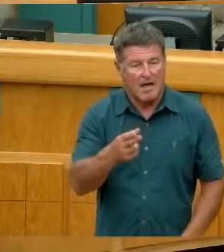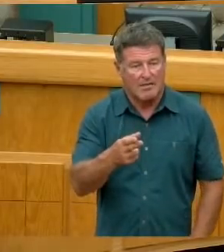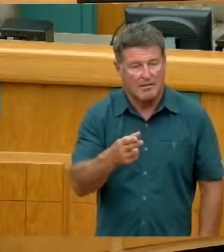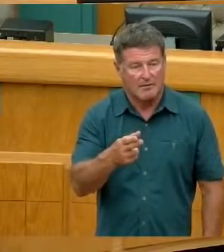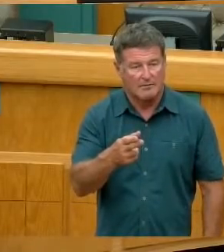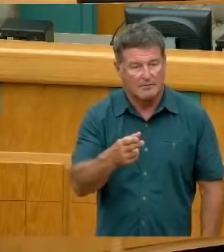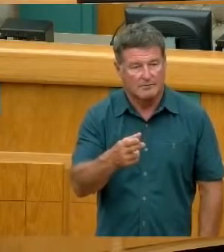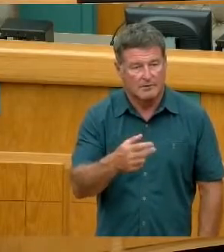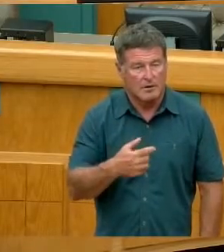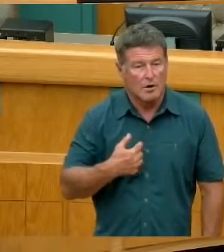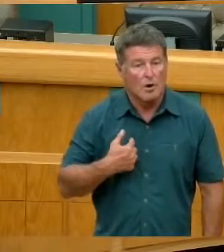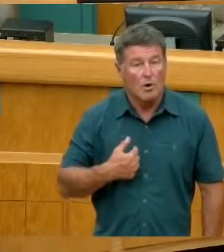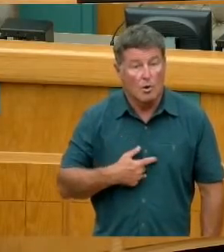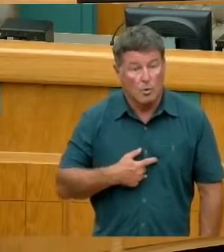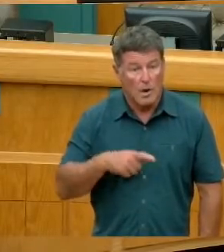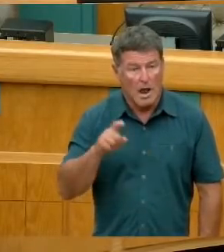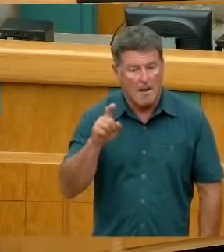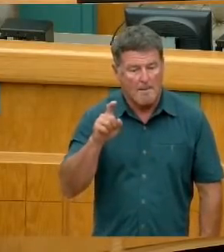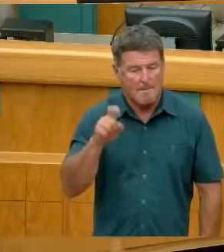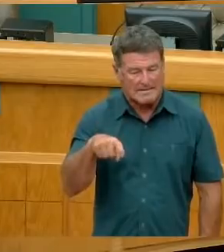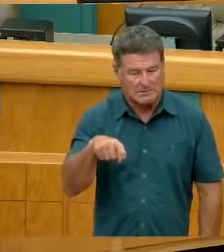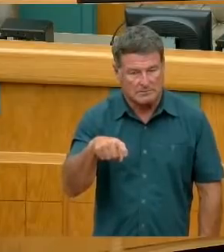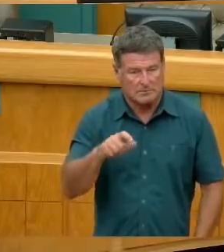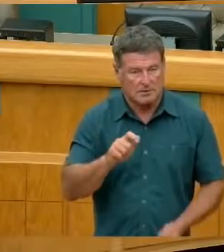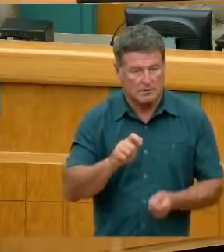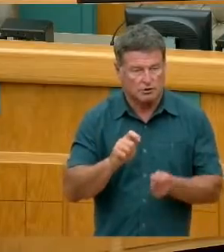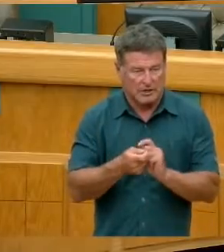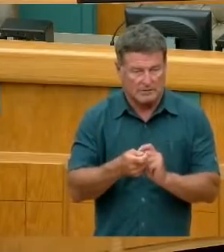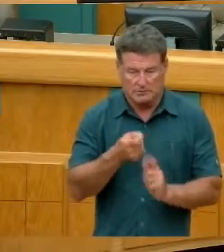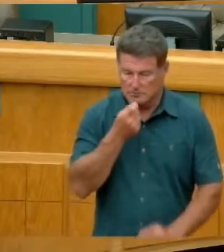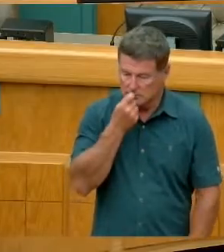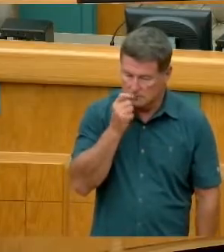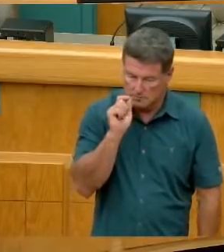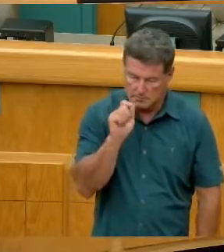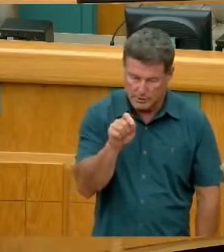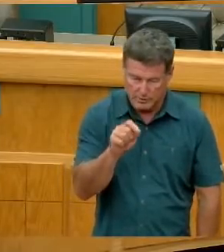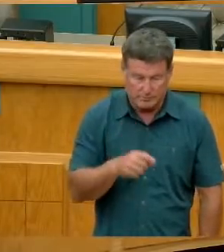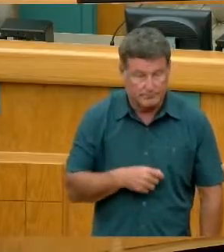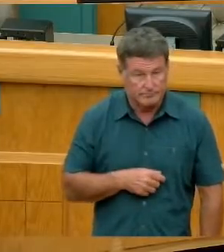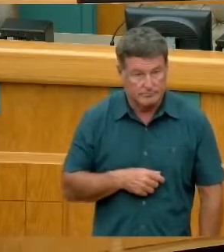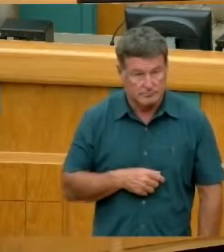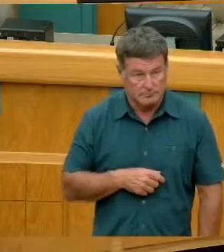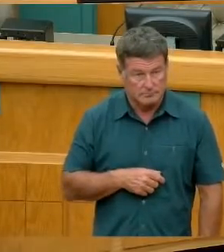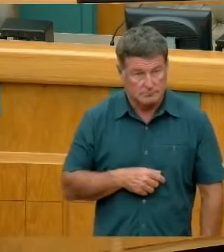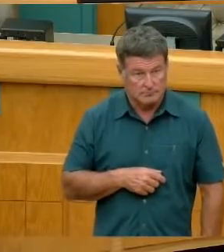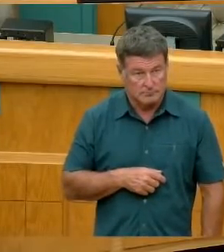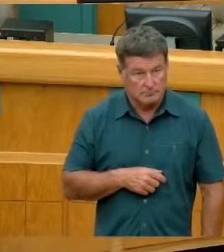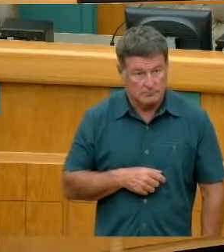We have to make a change. And you know what?